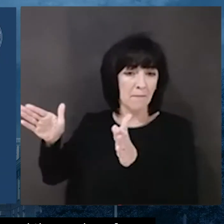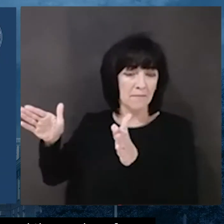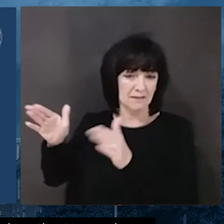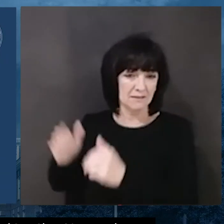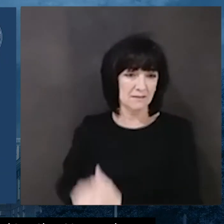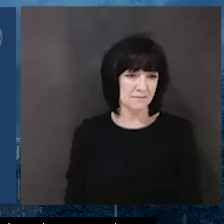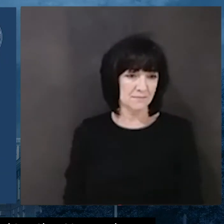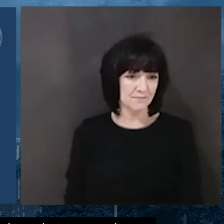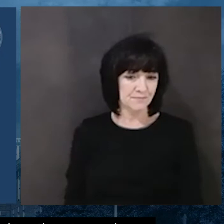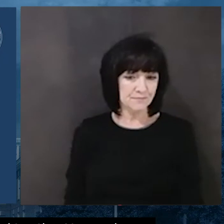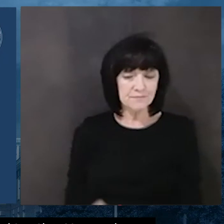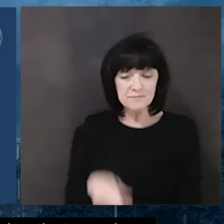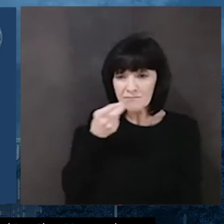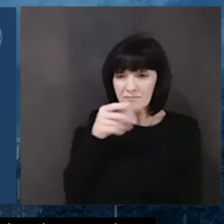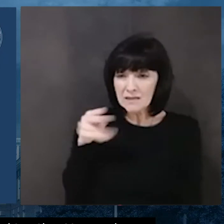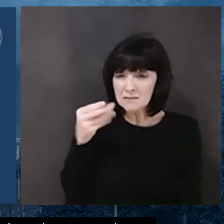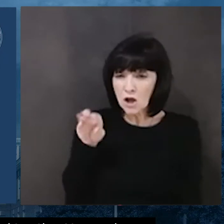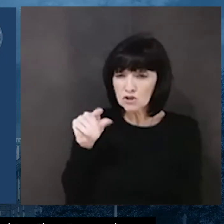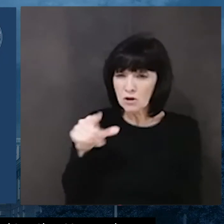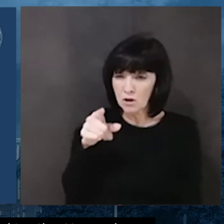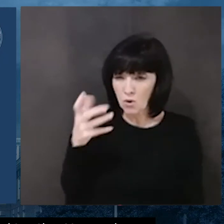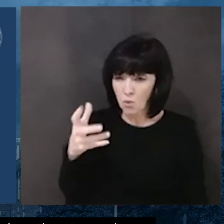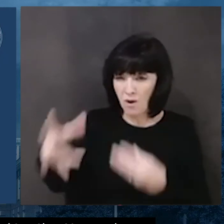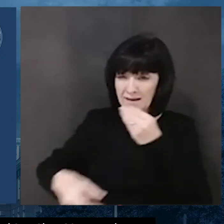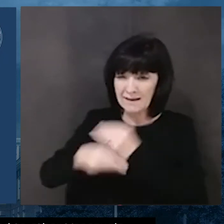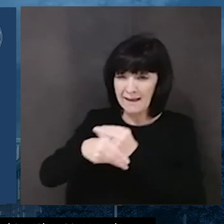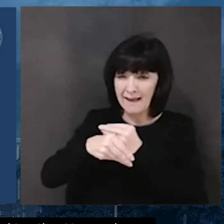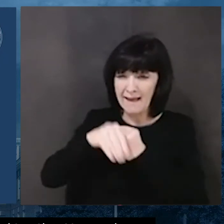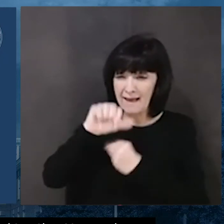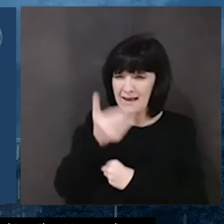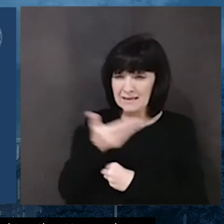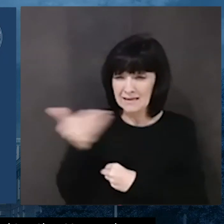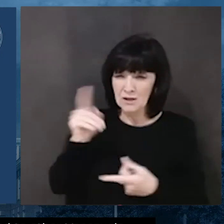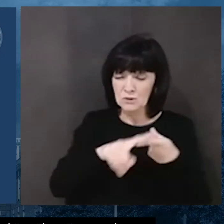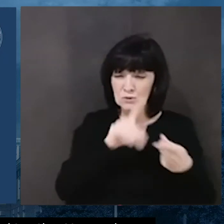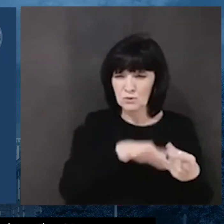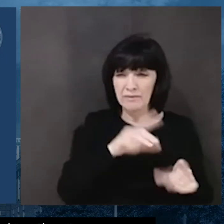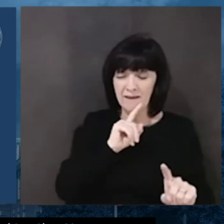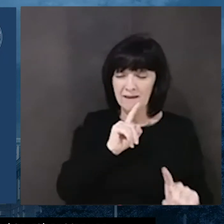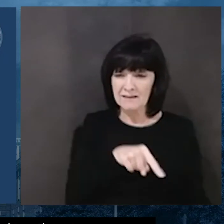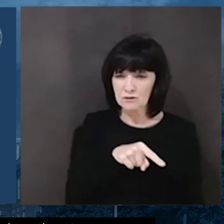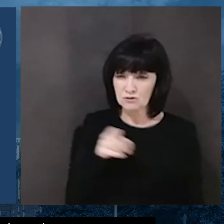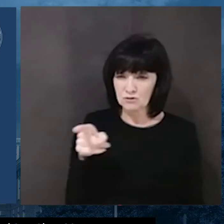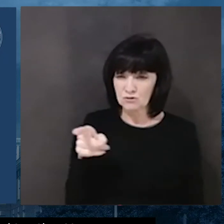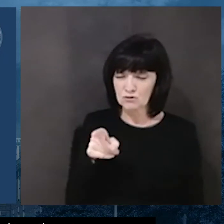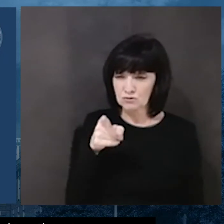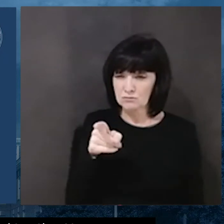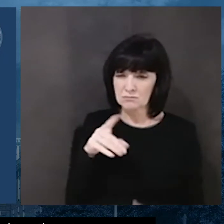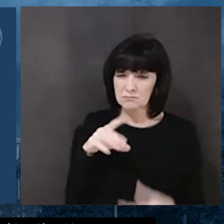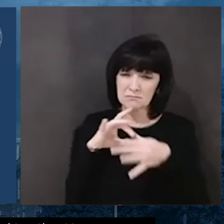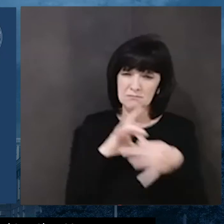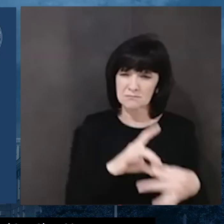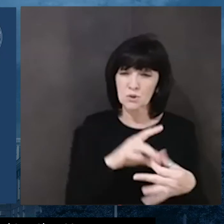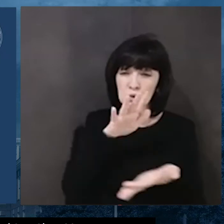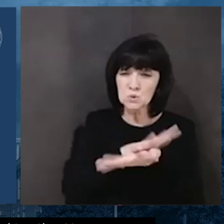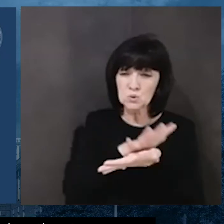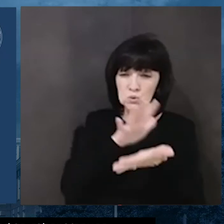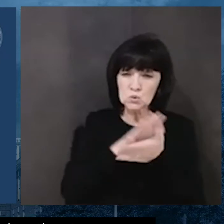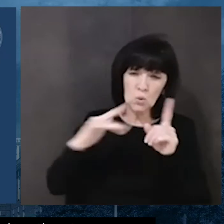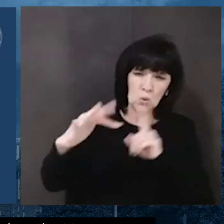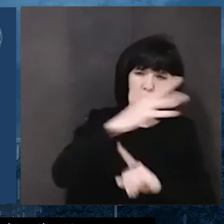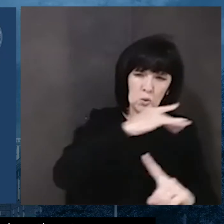And Dr. Hong, do you want to add anything to that with respect to school environments versus